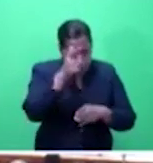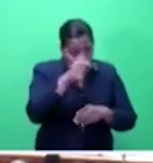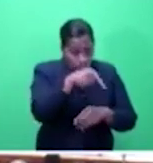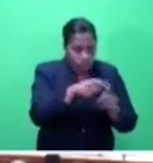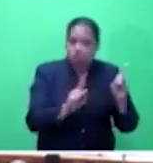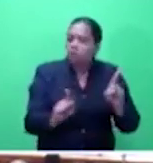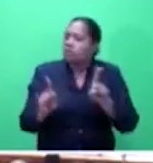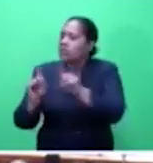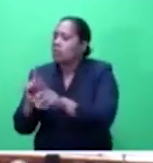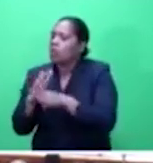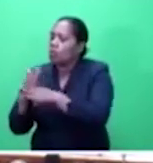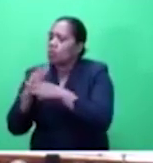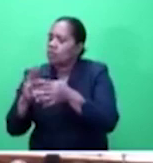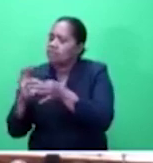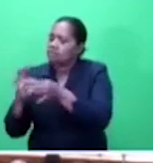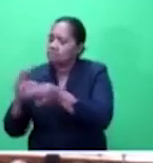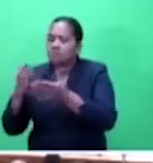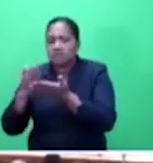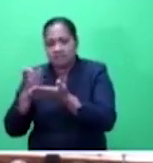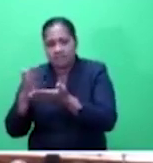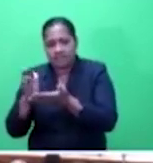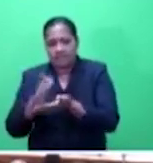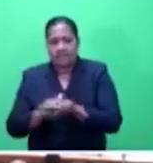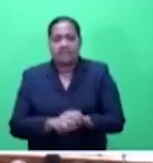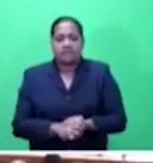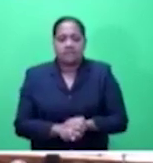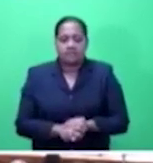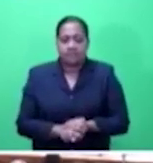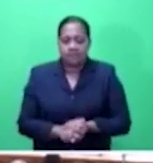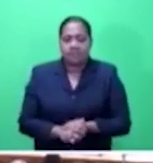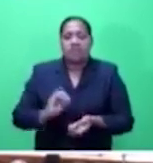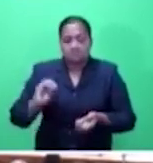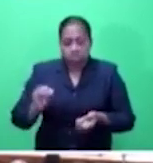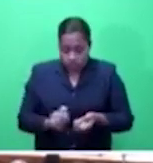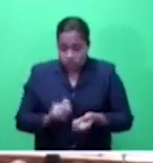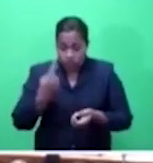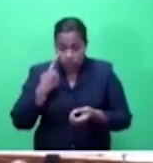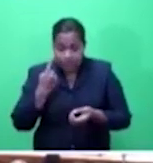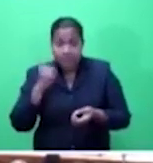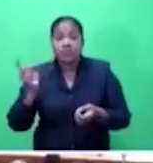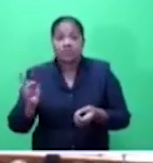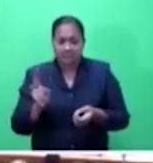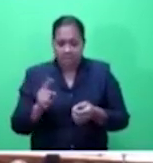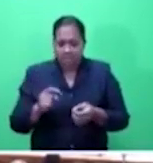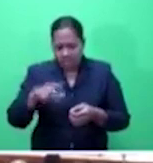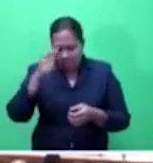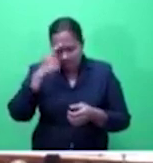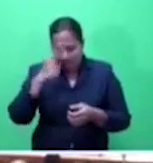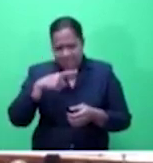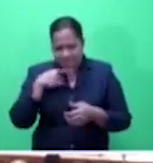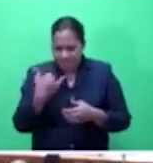process for any of the employees who qualify. To shift the burden of sick leave off businesses and ensure employees